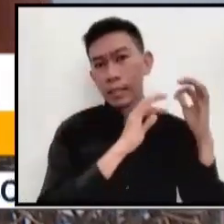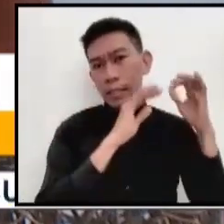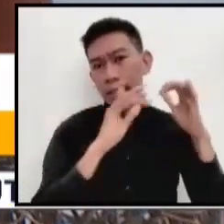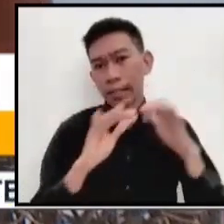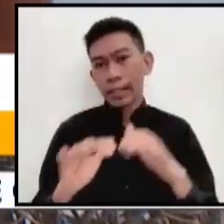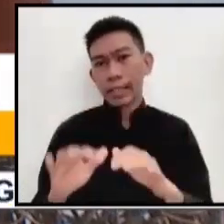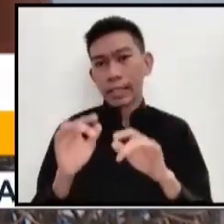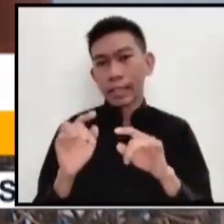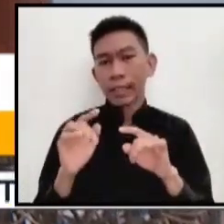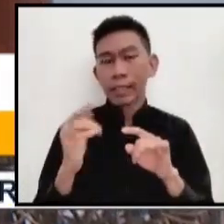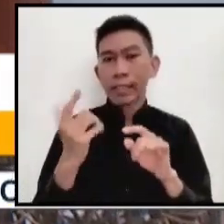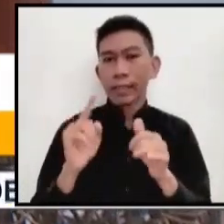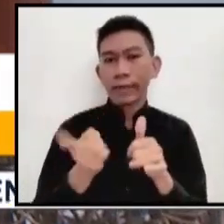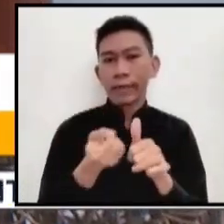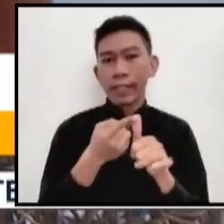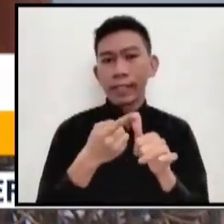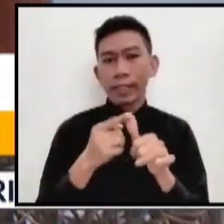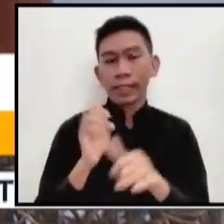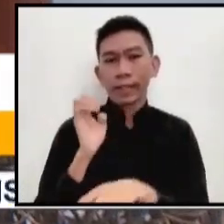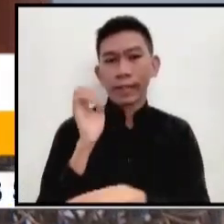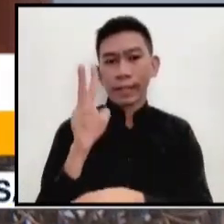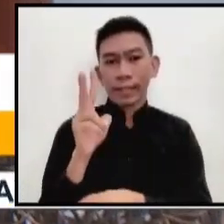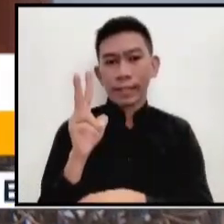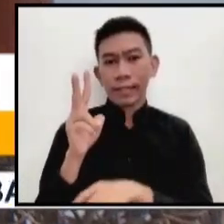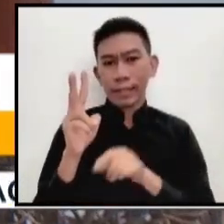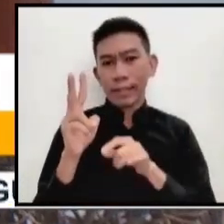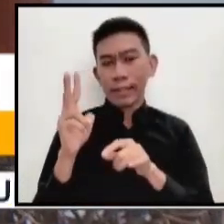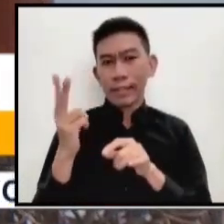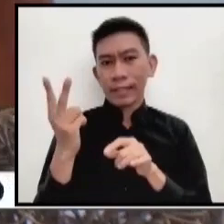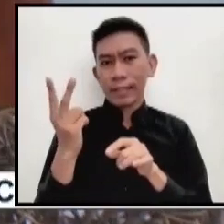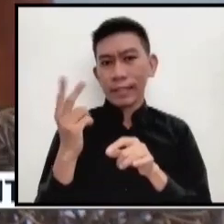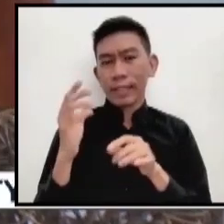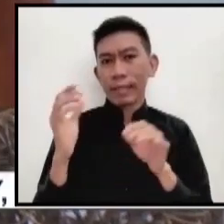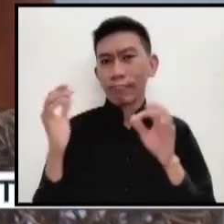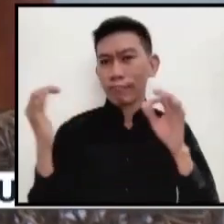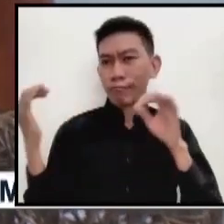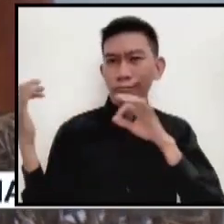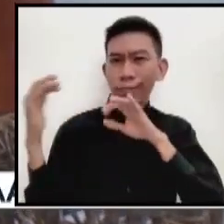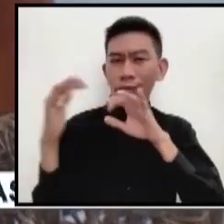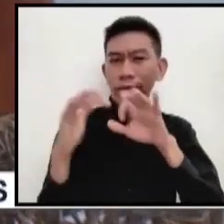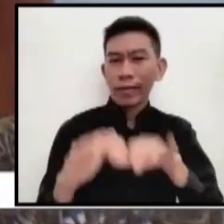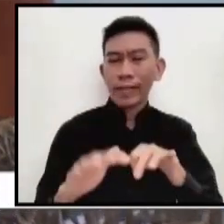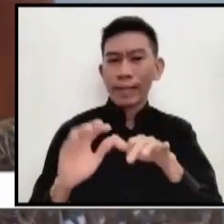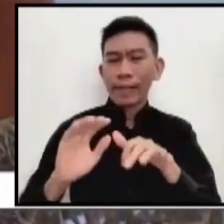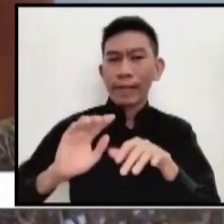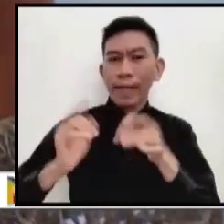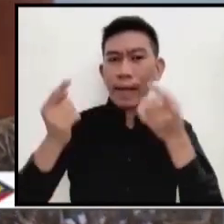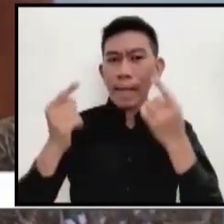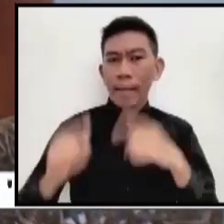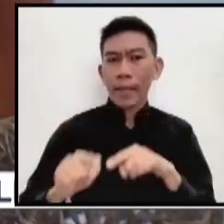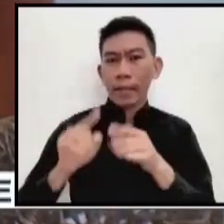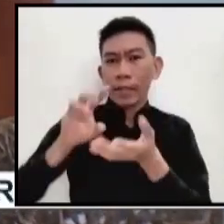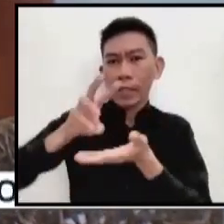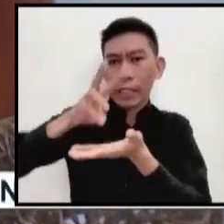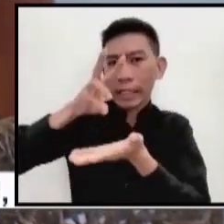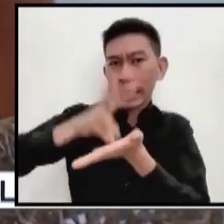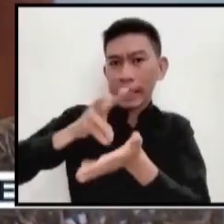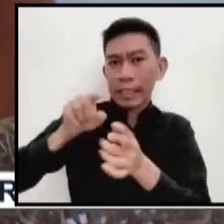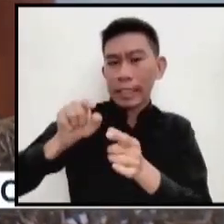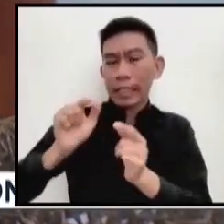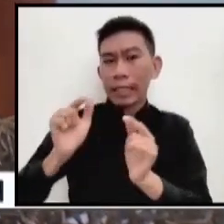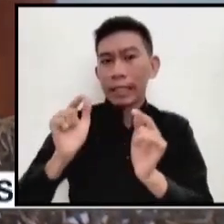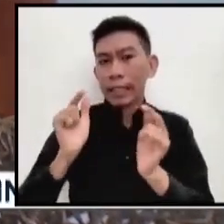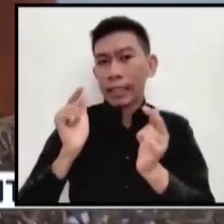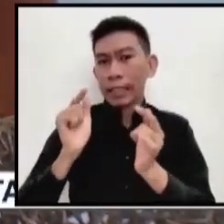first evangelistic crusade that is going to be held in that historic park of our